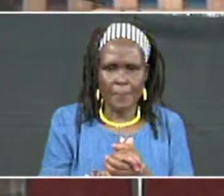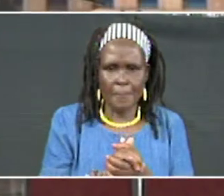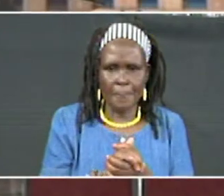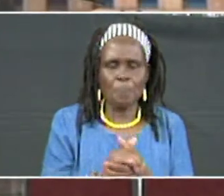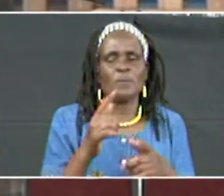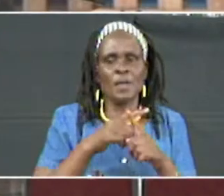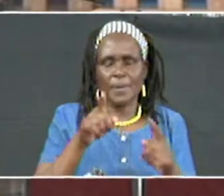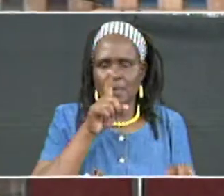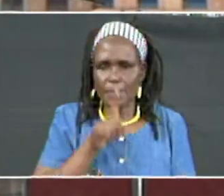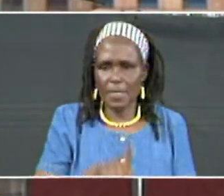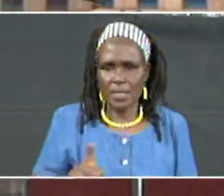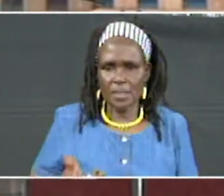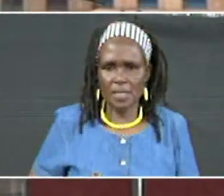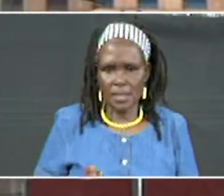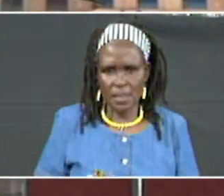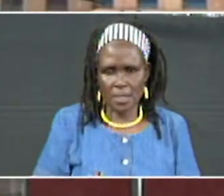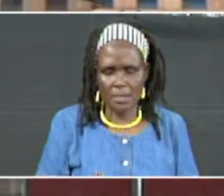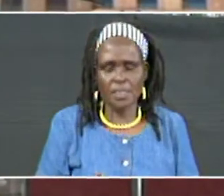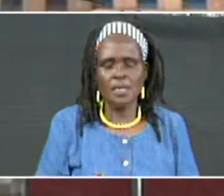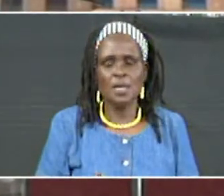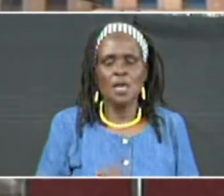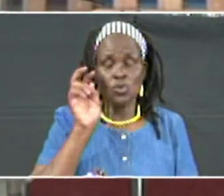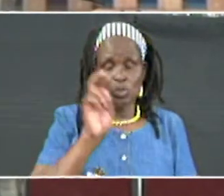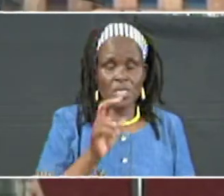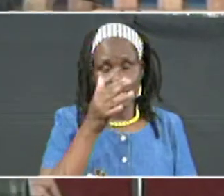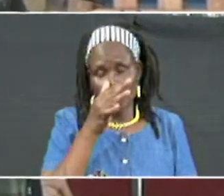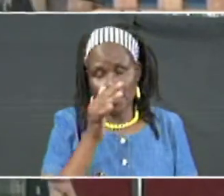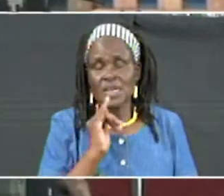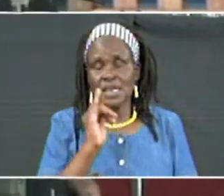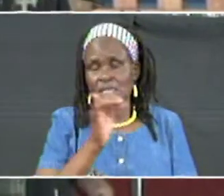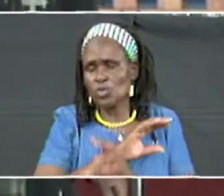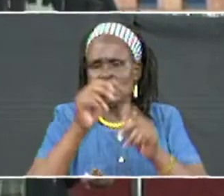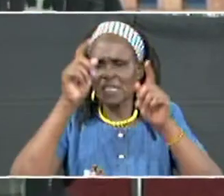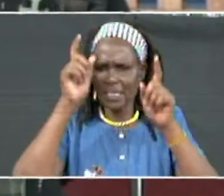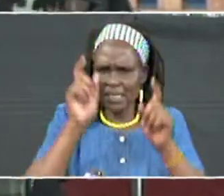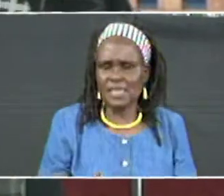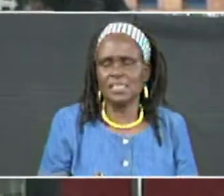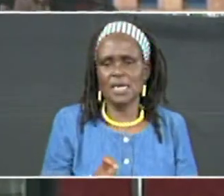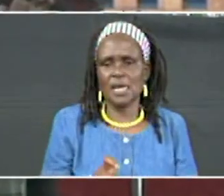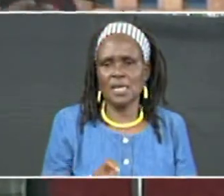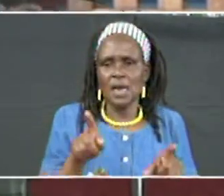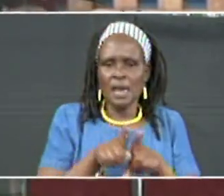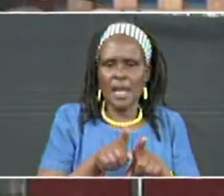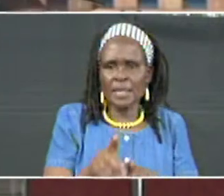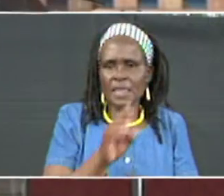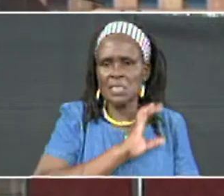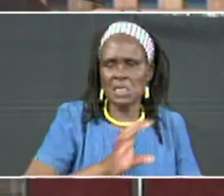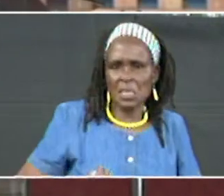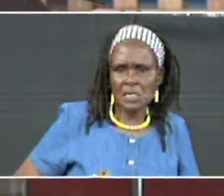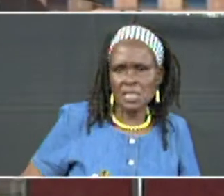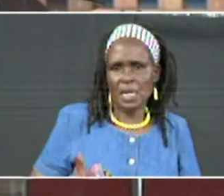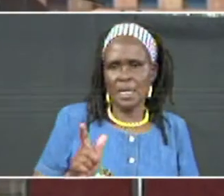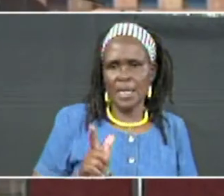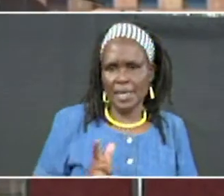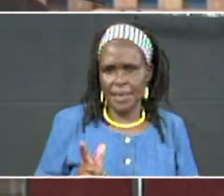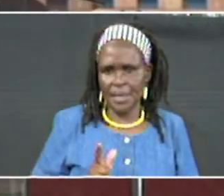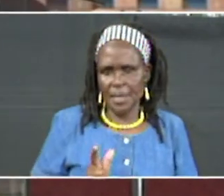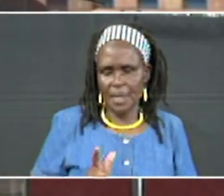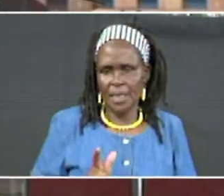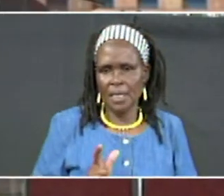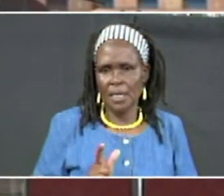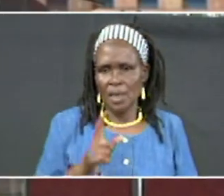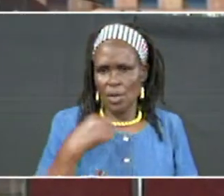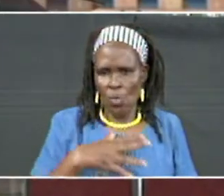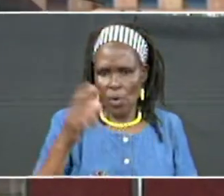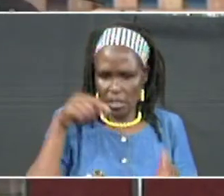and sisters, you see, hypocrisy is not necessarily like that Christian lady that went into a